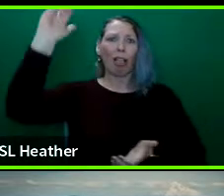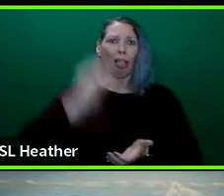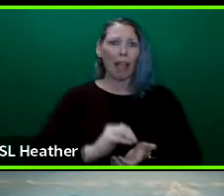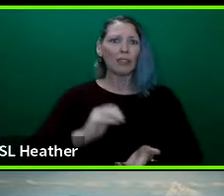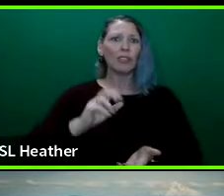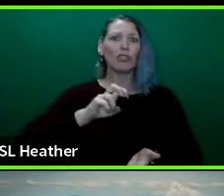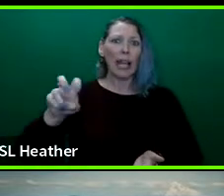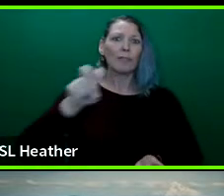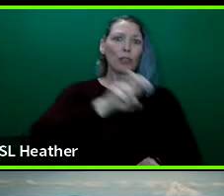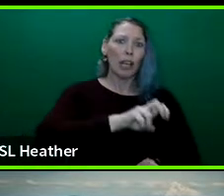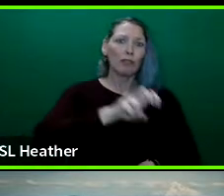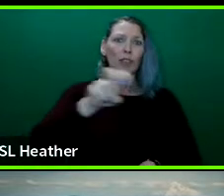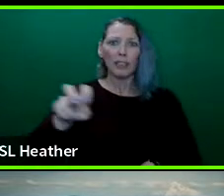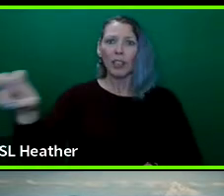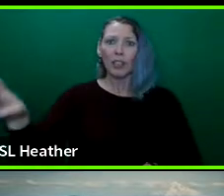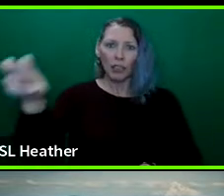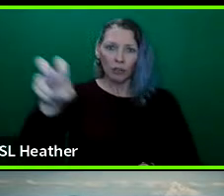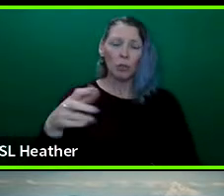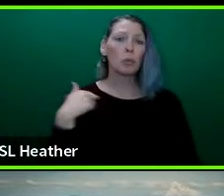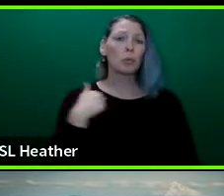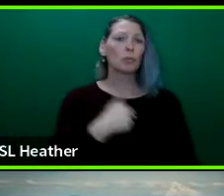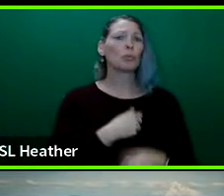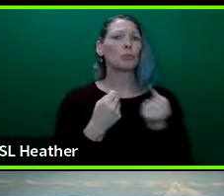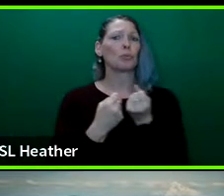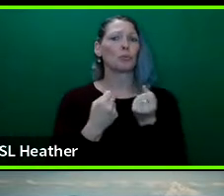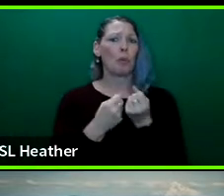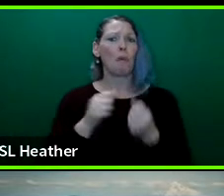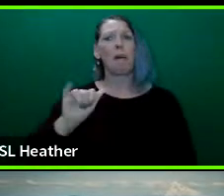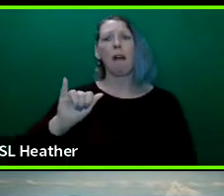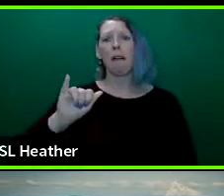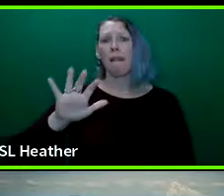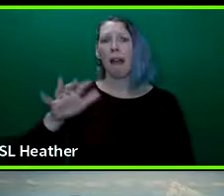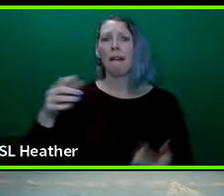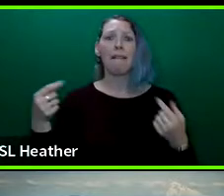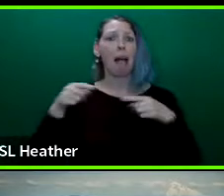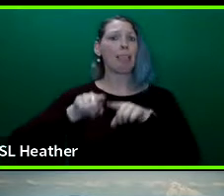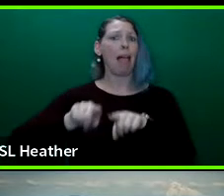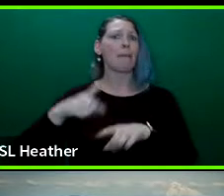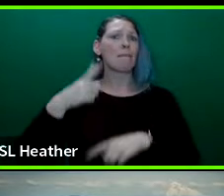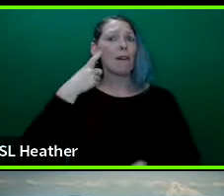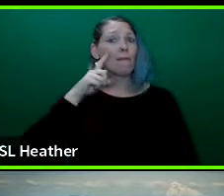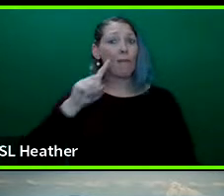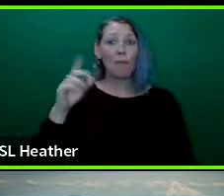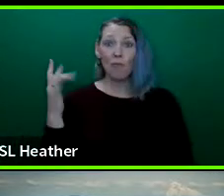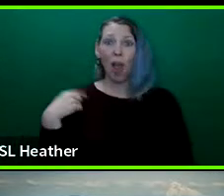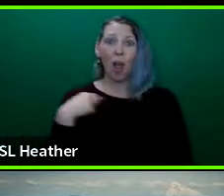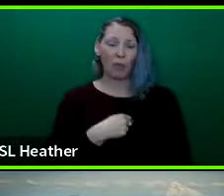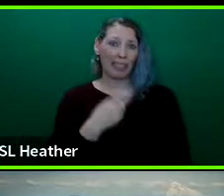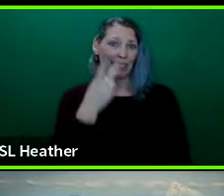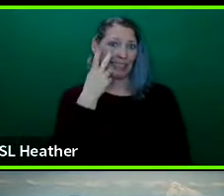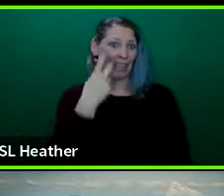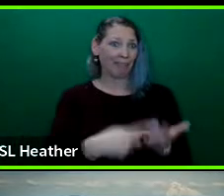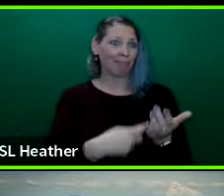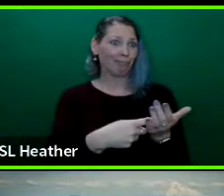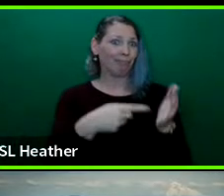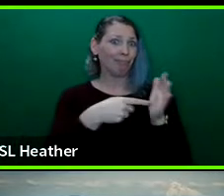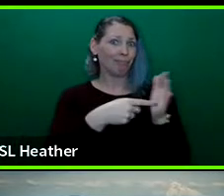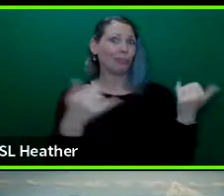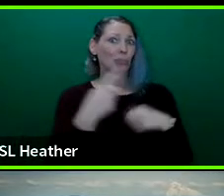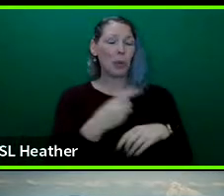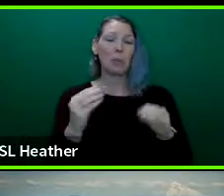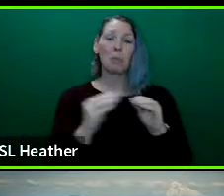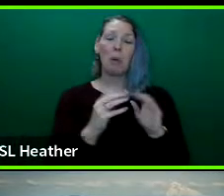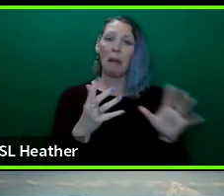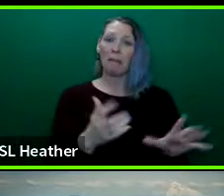transfers. We support the I-5 alignment for the reasons that we've seen here today. Provides faster, safer,